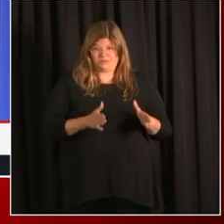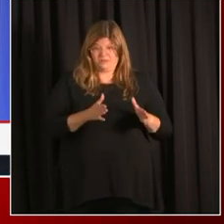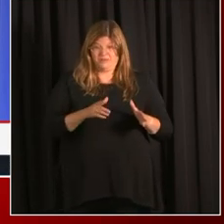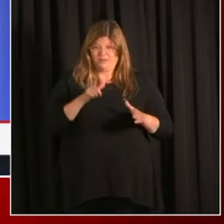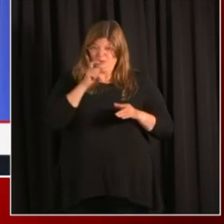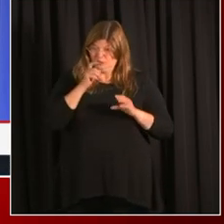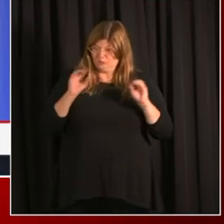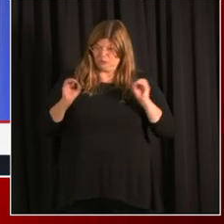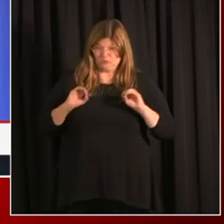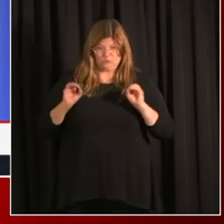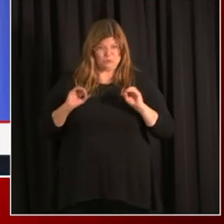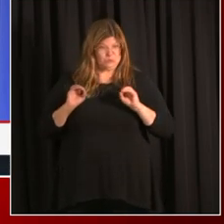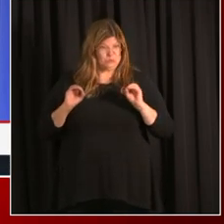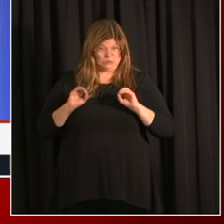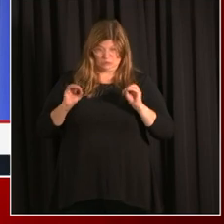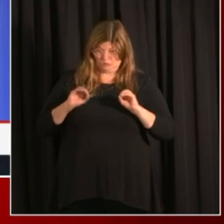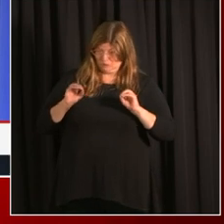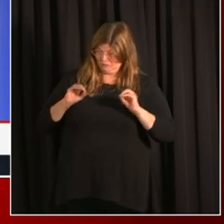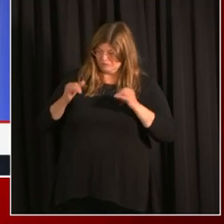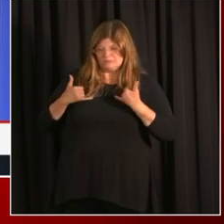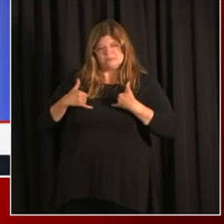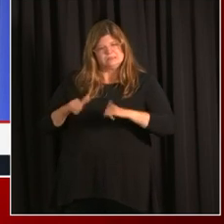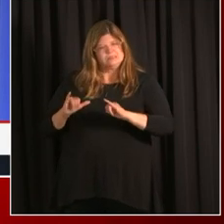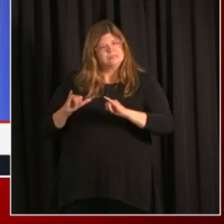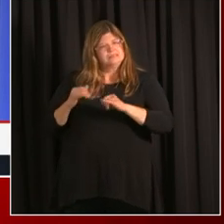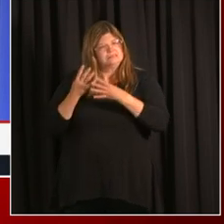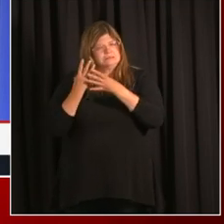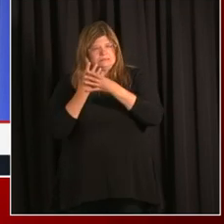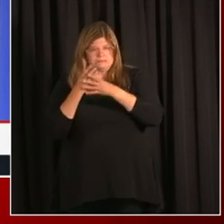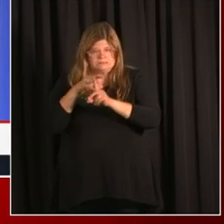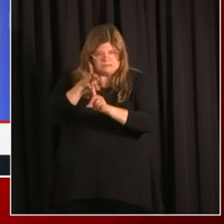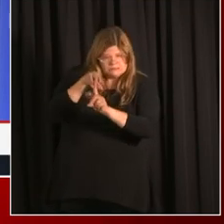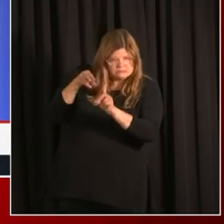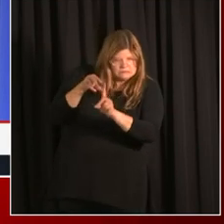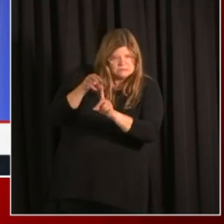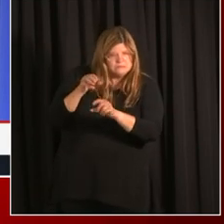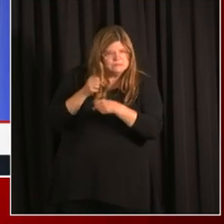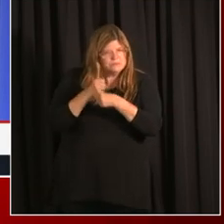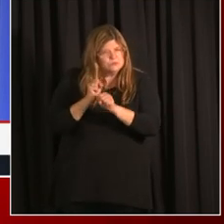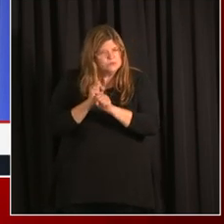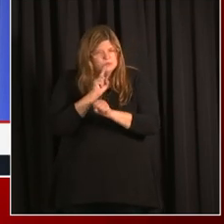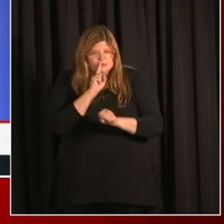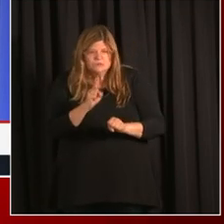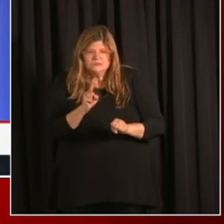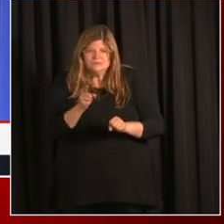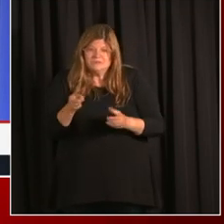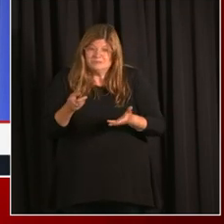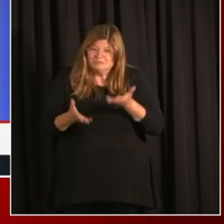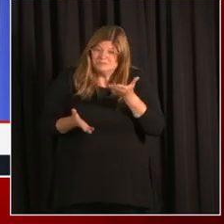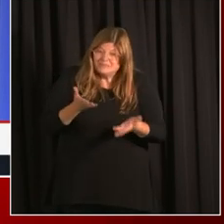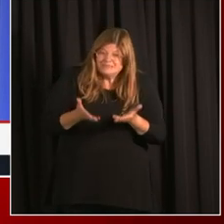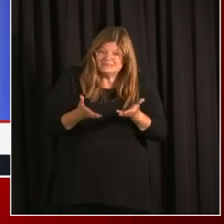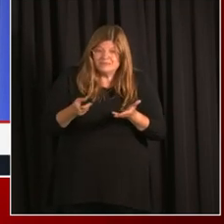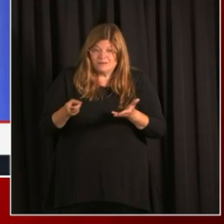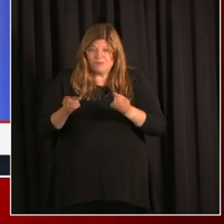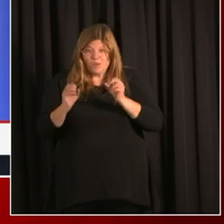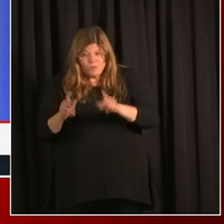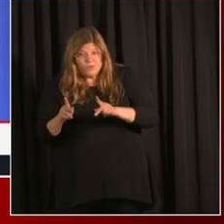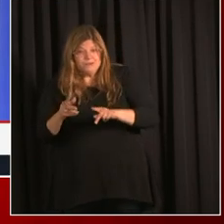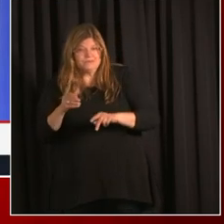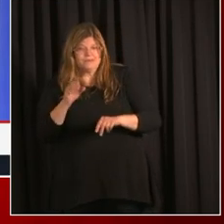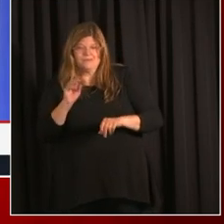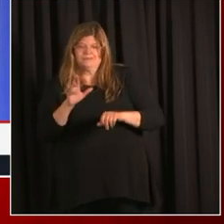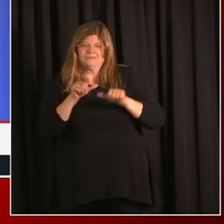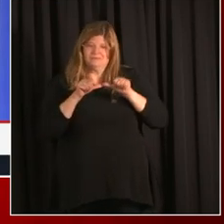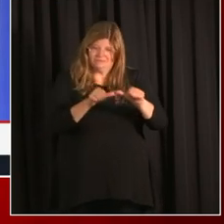asymptomatic, that they would be screened through a surveillance process, and as your question states, that they may or may not be permitted to